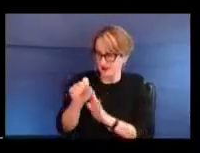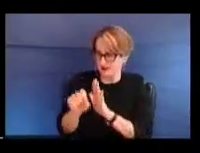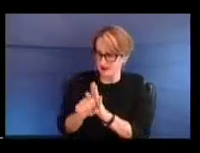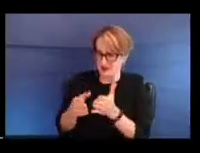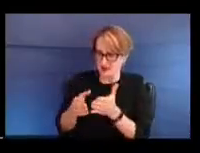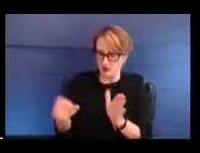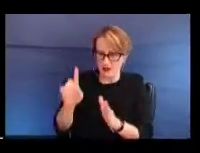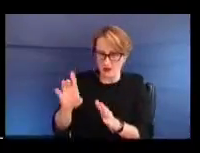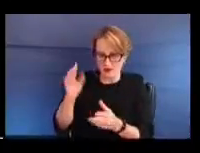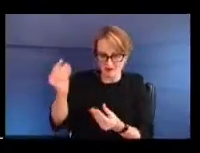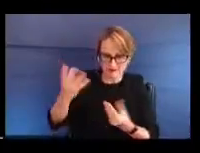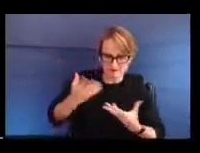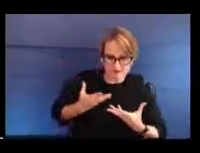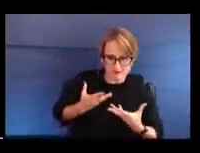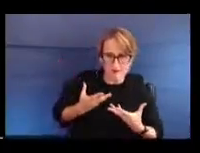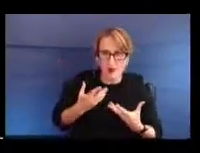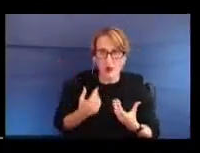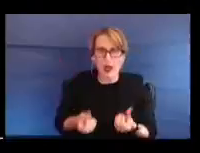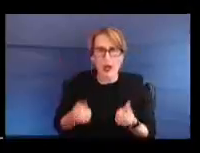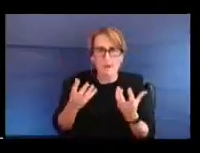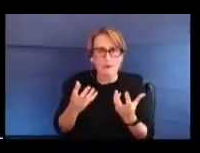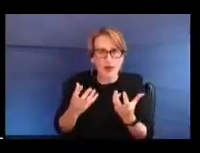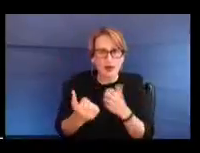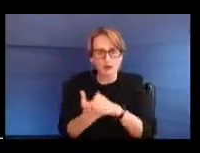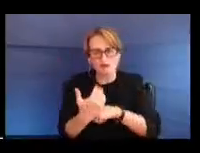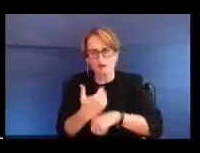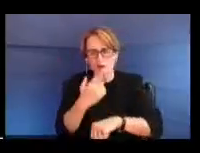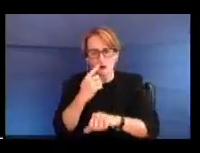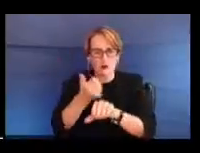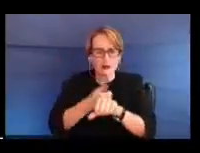from each county or any type of information?